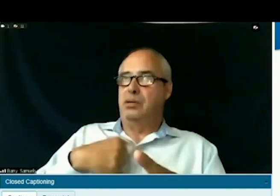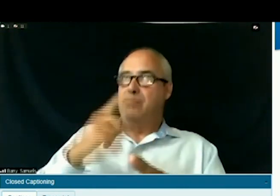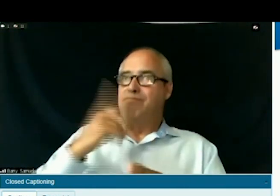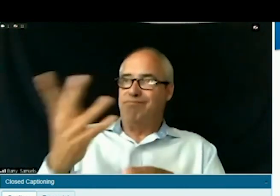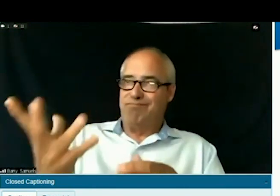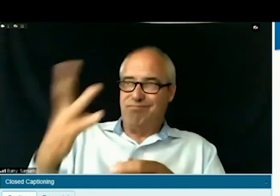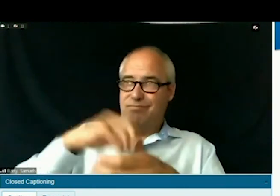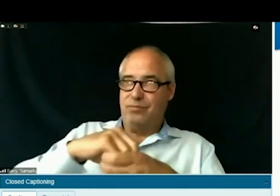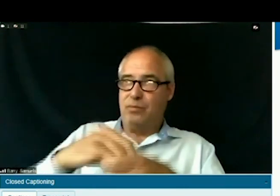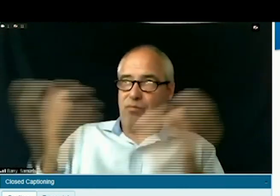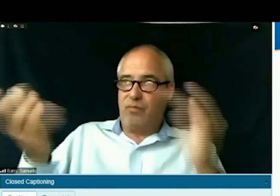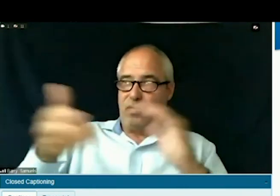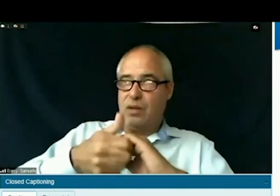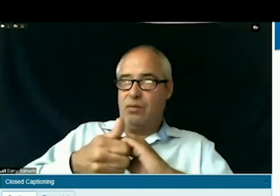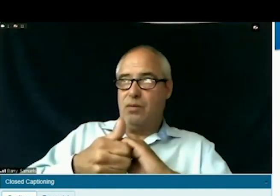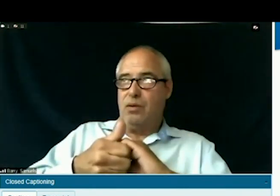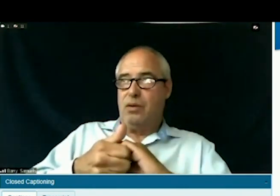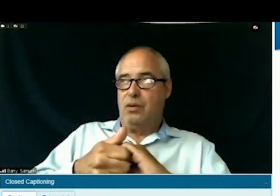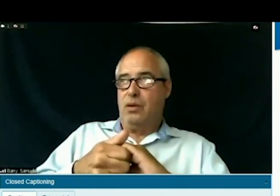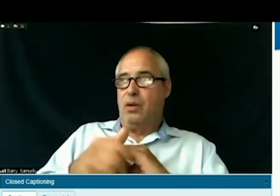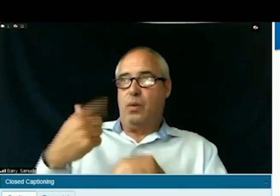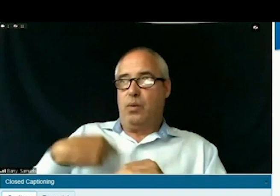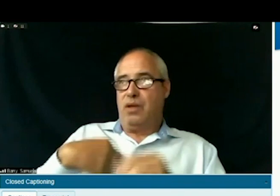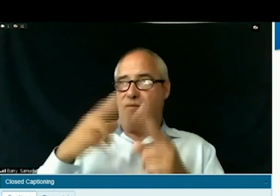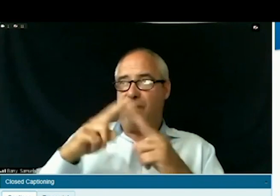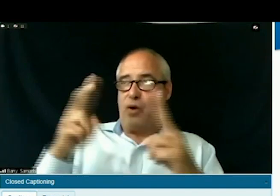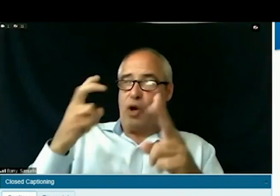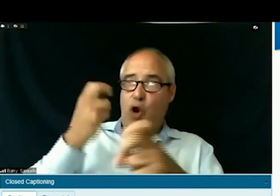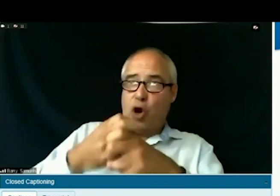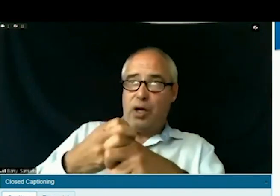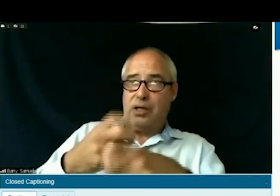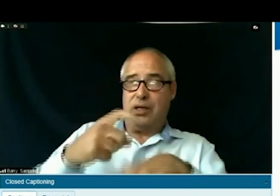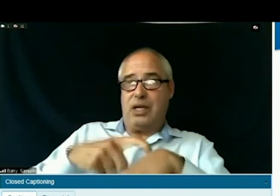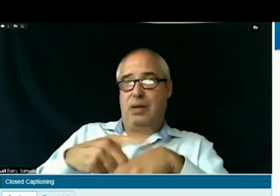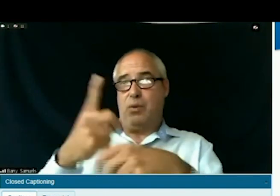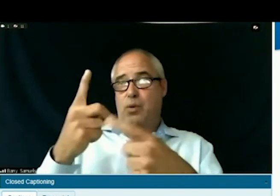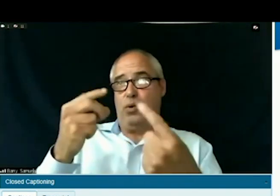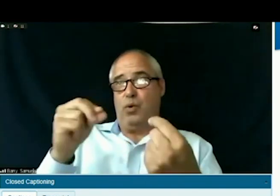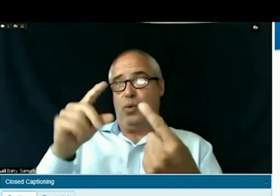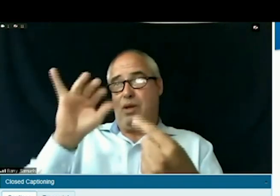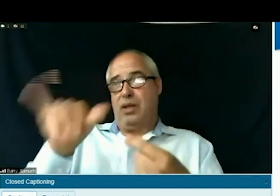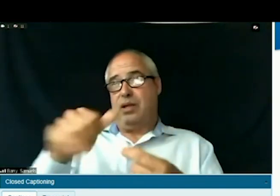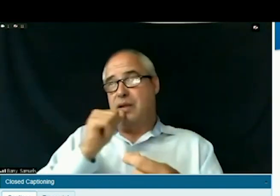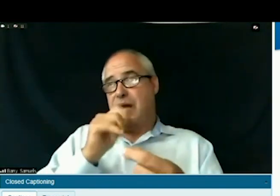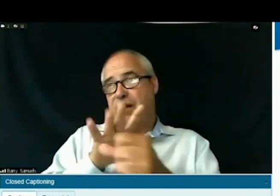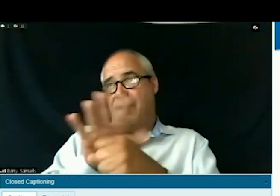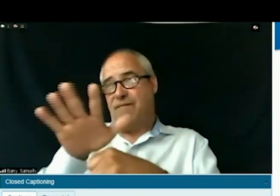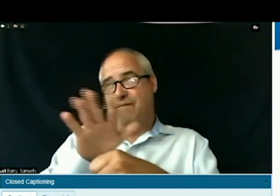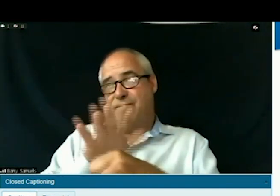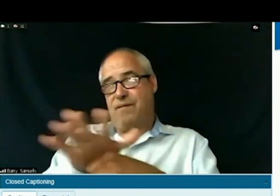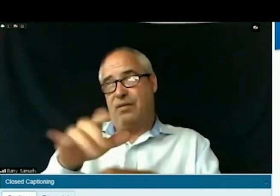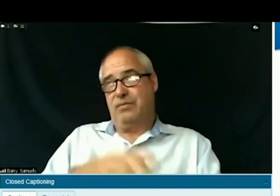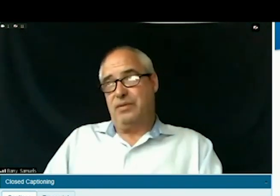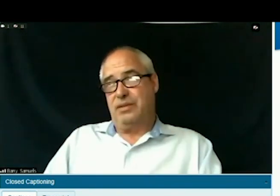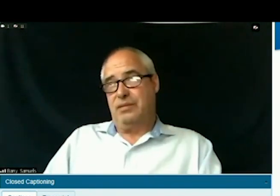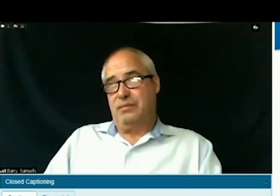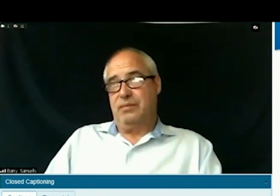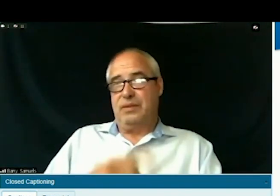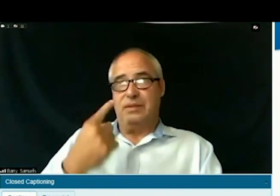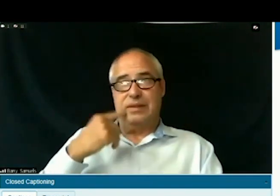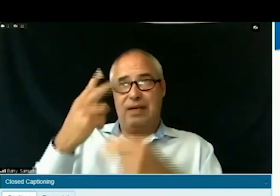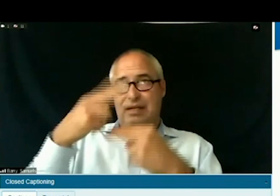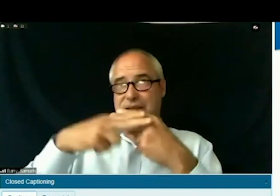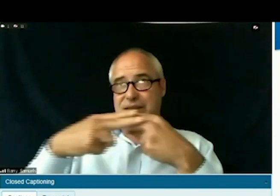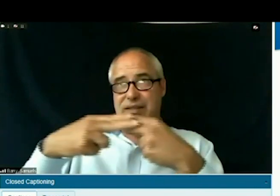fundamental, but for some reason, collectively, we have a very hard time doing that. We don't do it enough. So I'll say, like, on every single slide and every